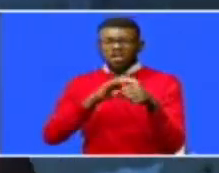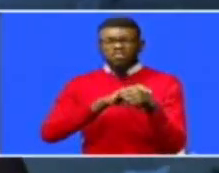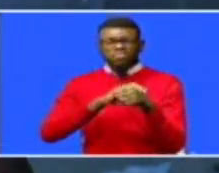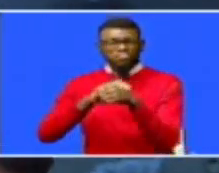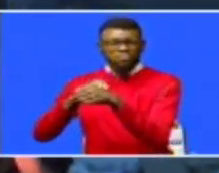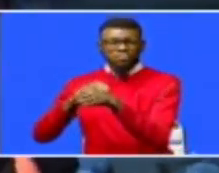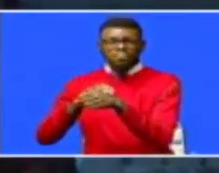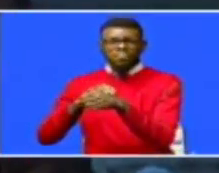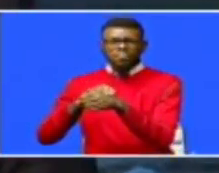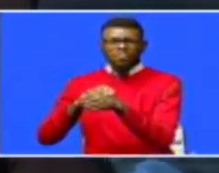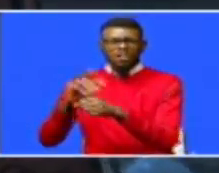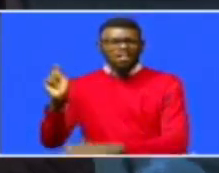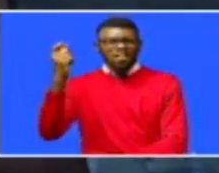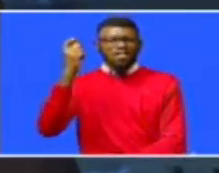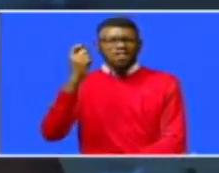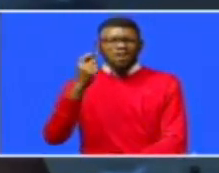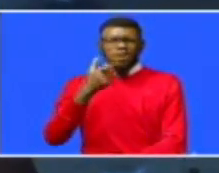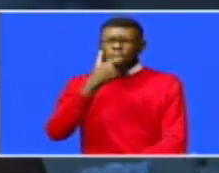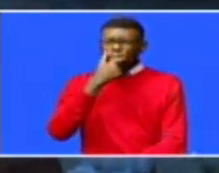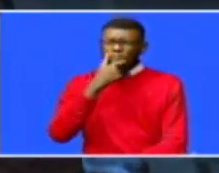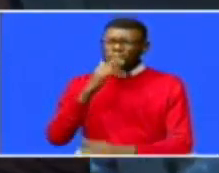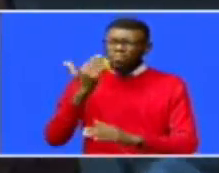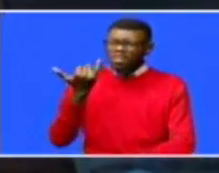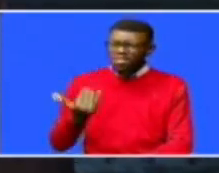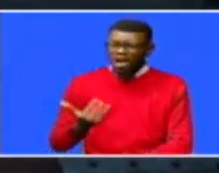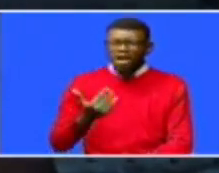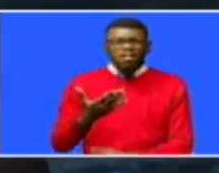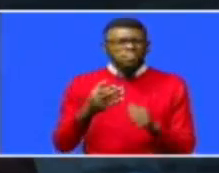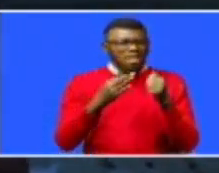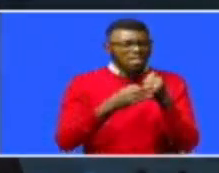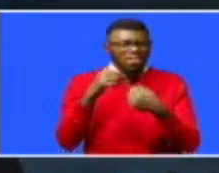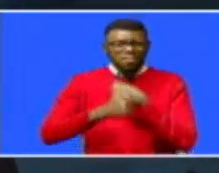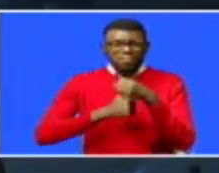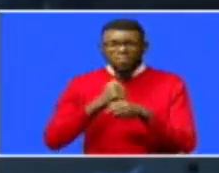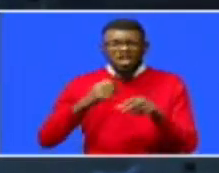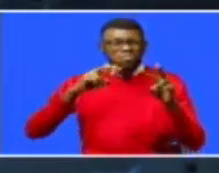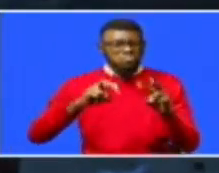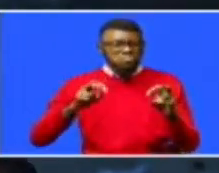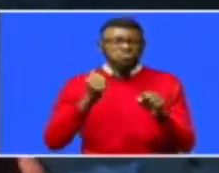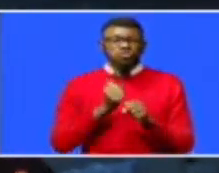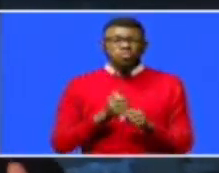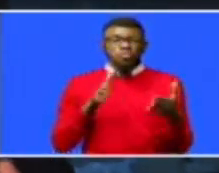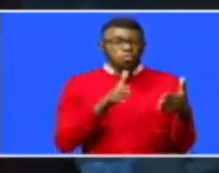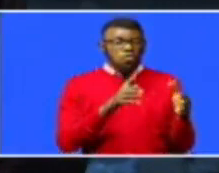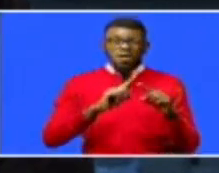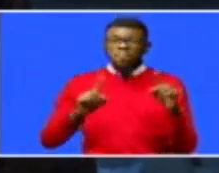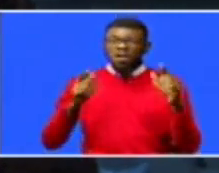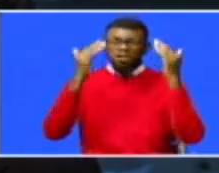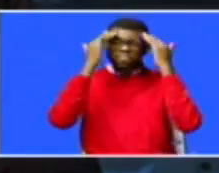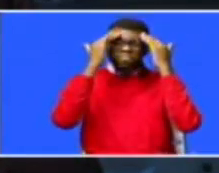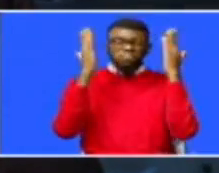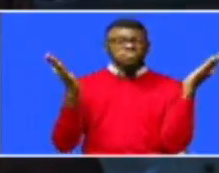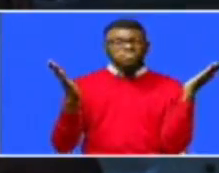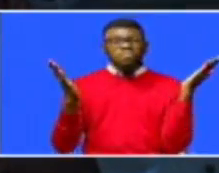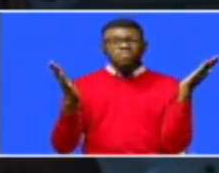country. Young girls from the age of 8 years come here looking for better life and greener pastures, but unknown to them, they're